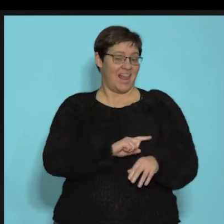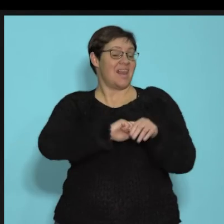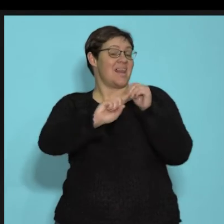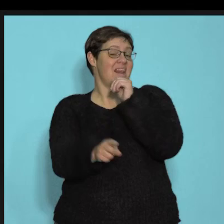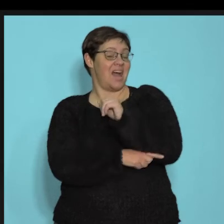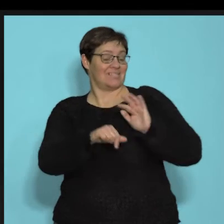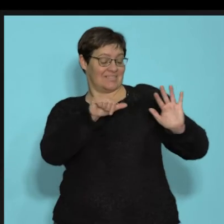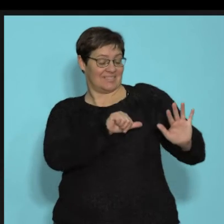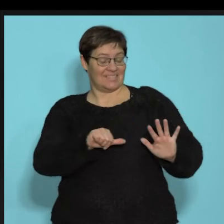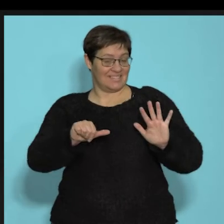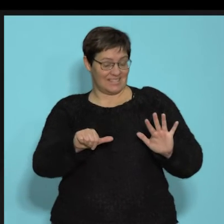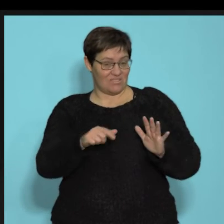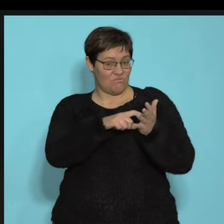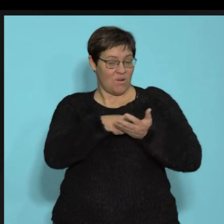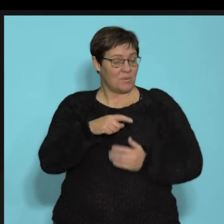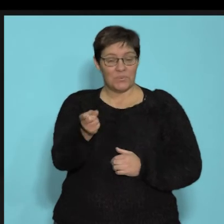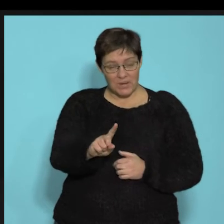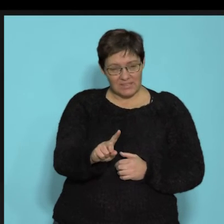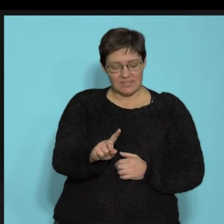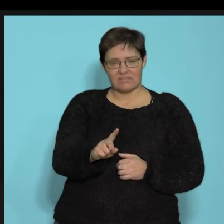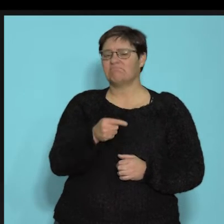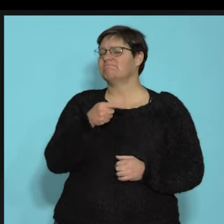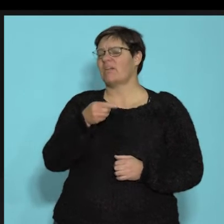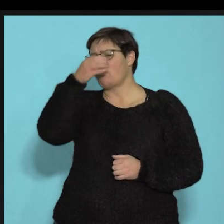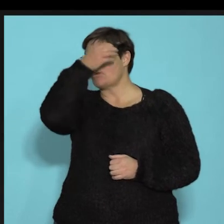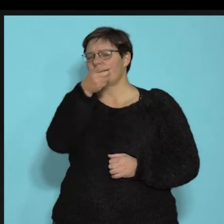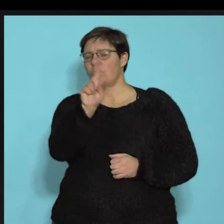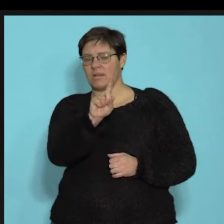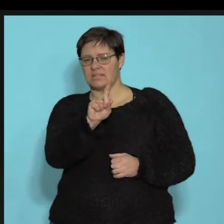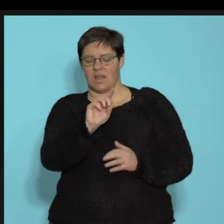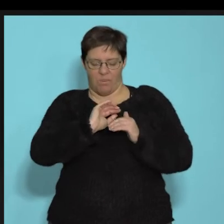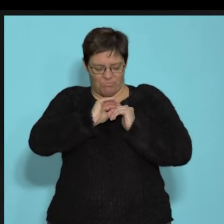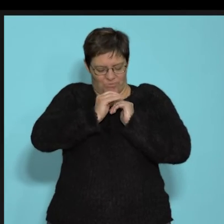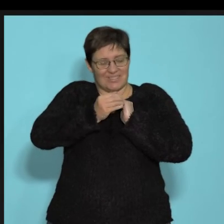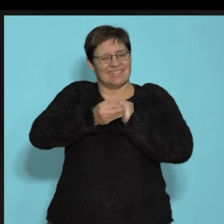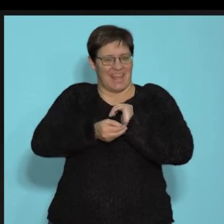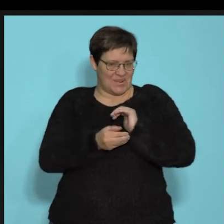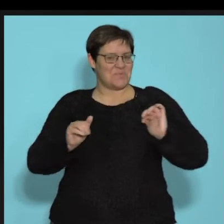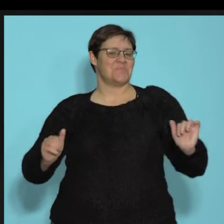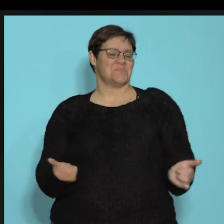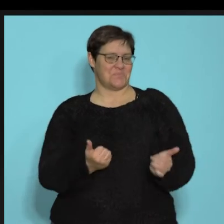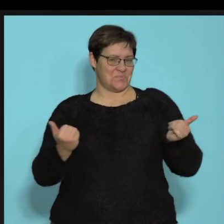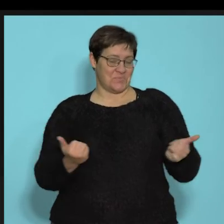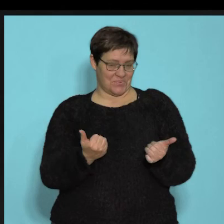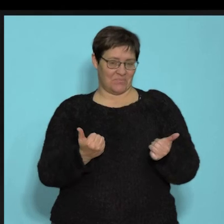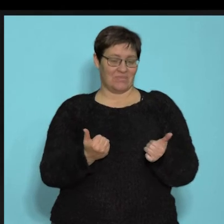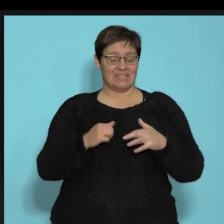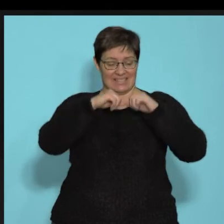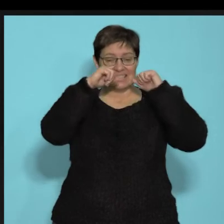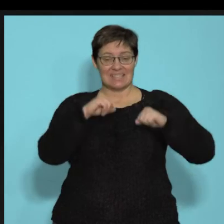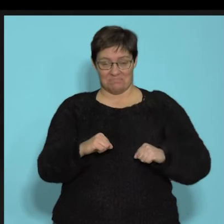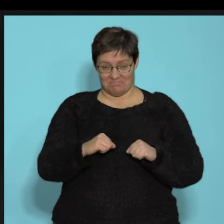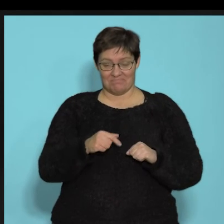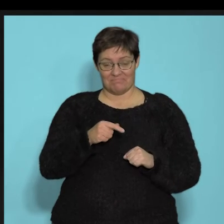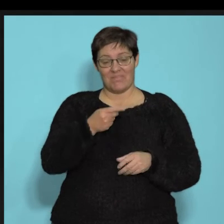the last, all right, requirement is this whole concept of a well-protected, all right, gas exchange